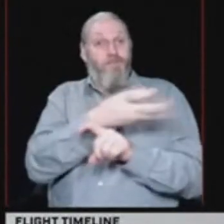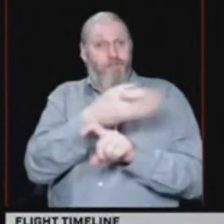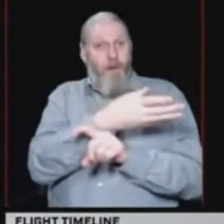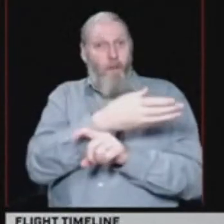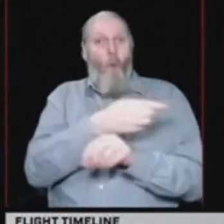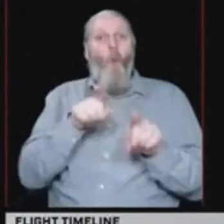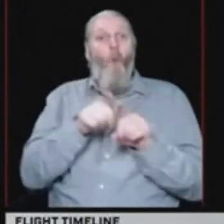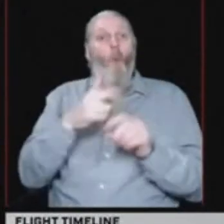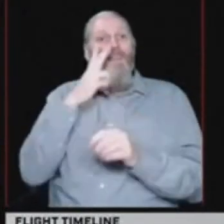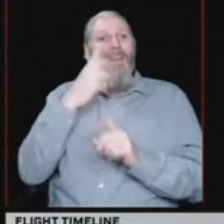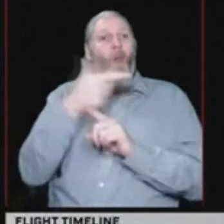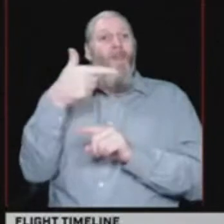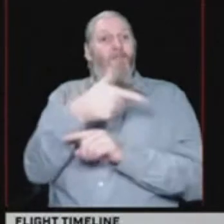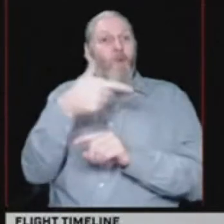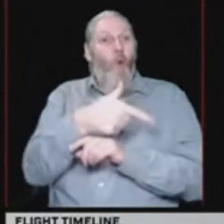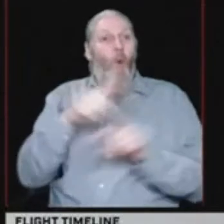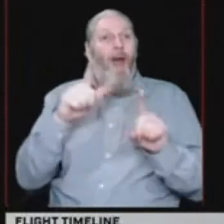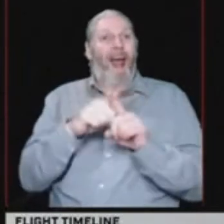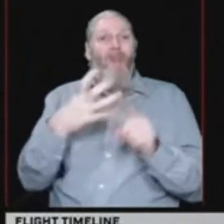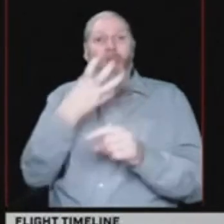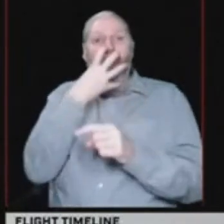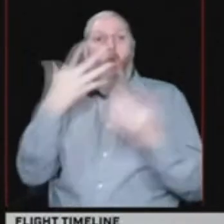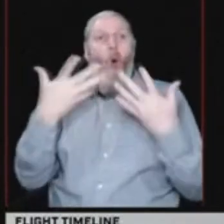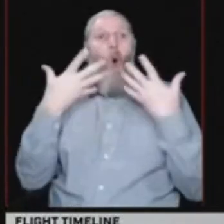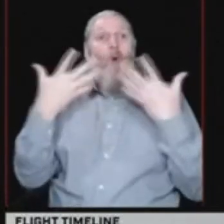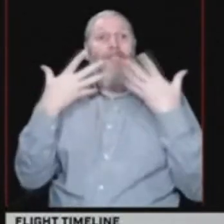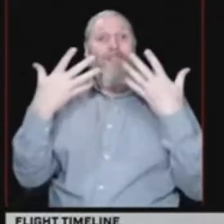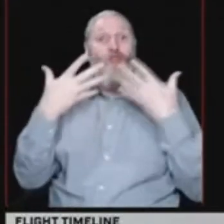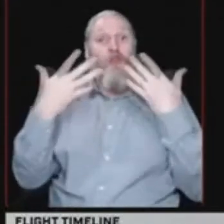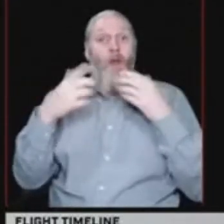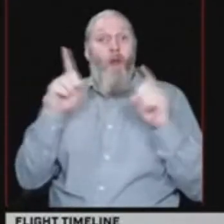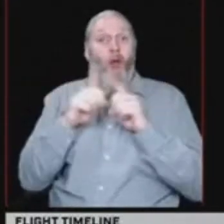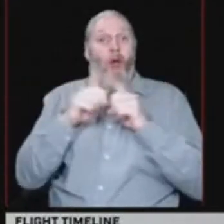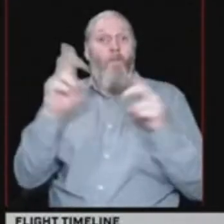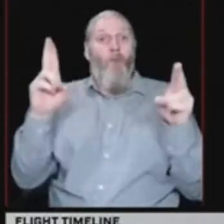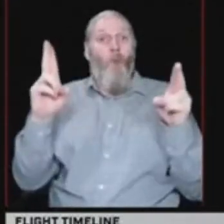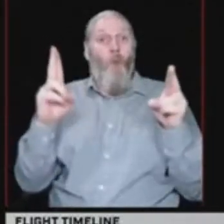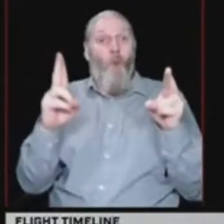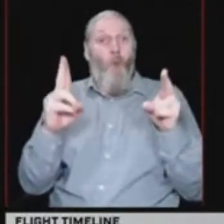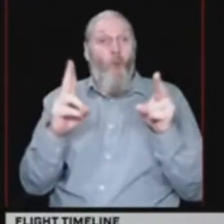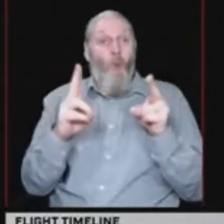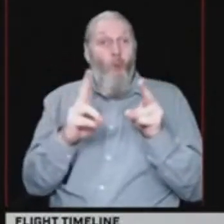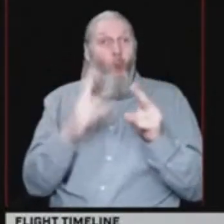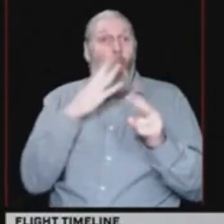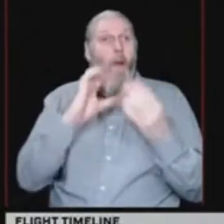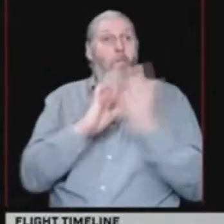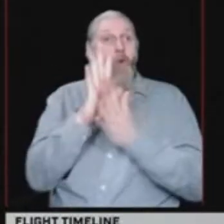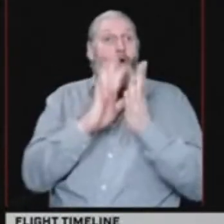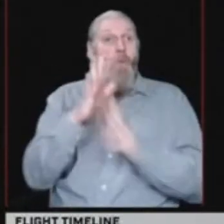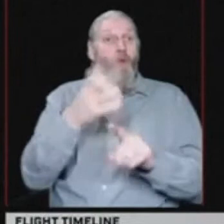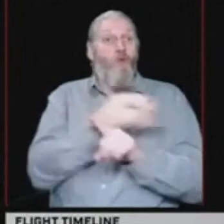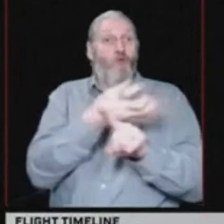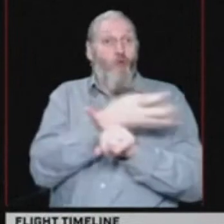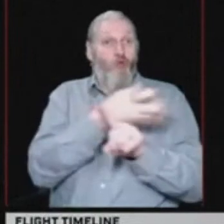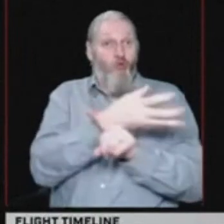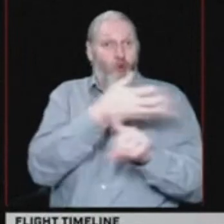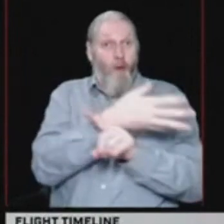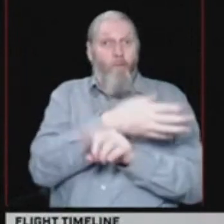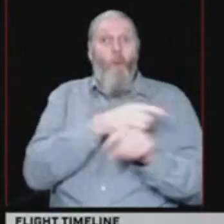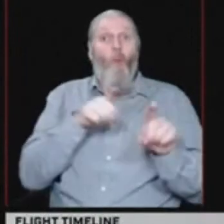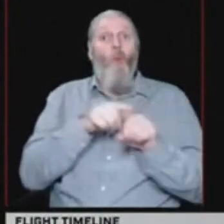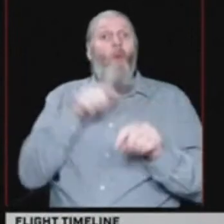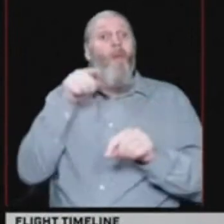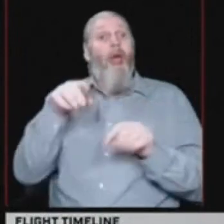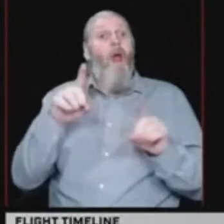the oxygen leaving the stage as it goes through the engine. Another really neat thing to see is the gimbal over on the left-hand